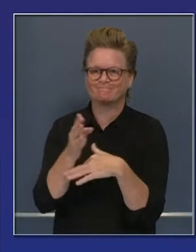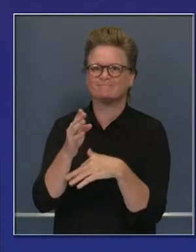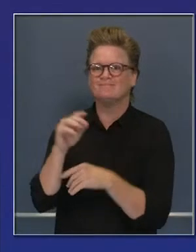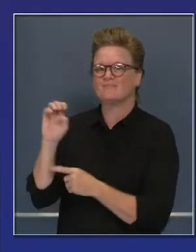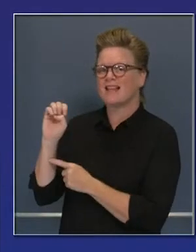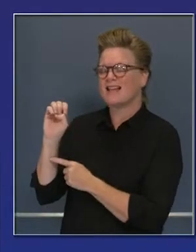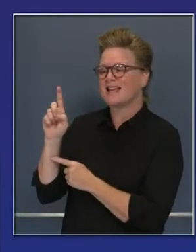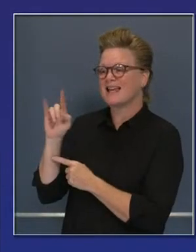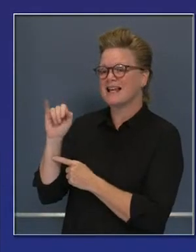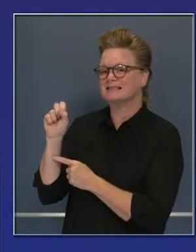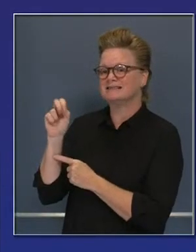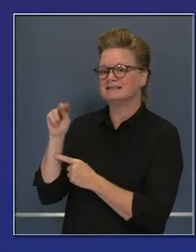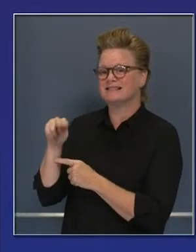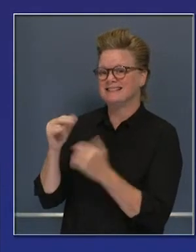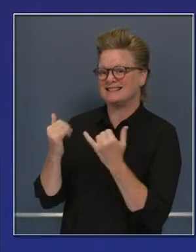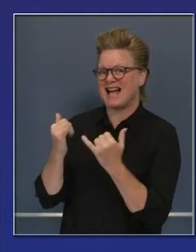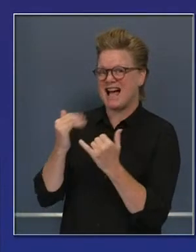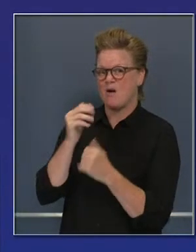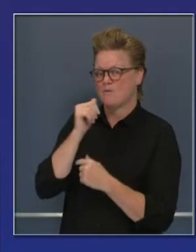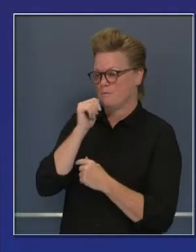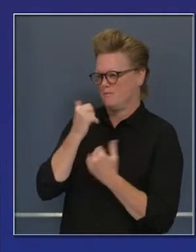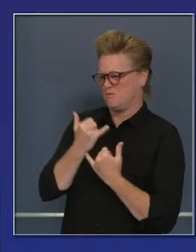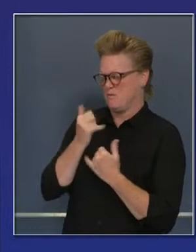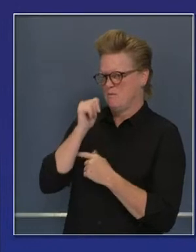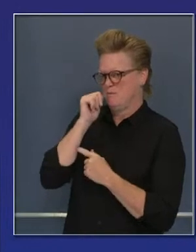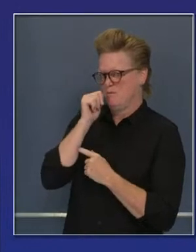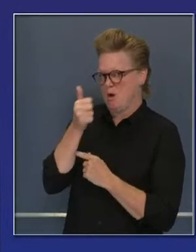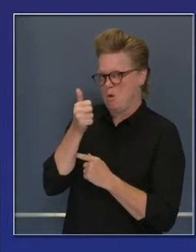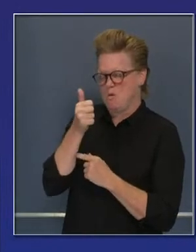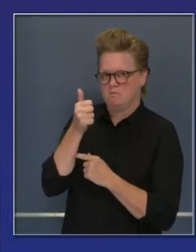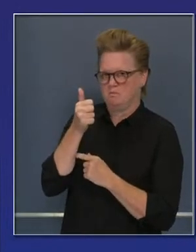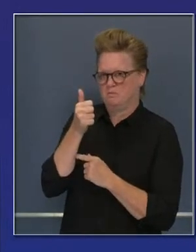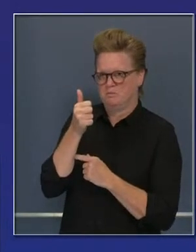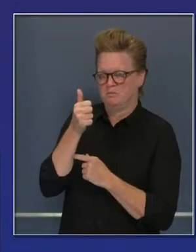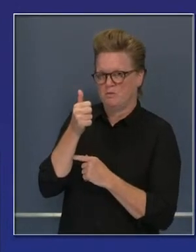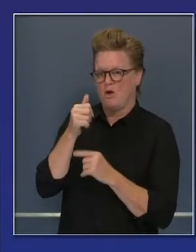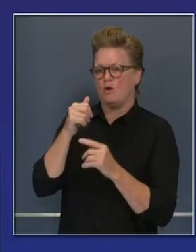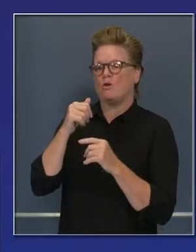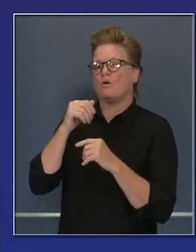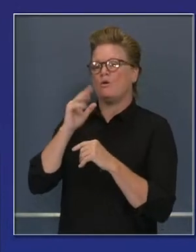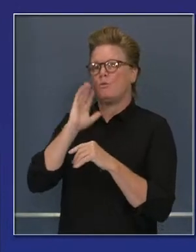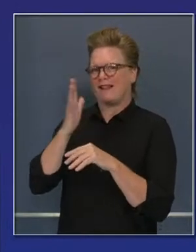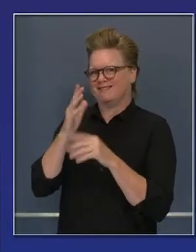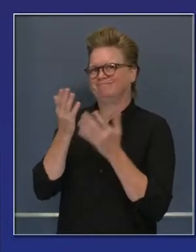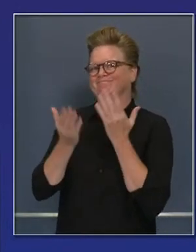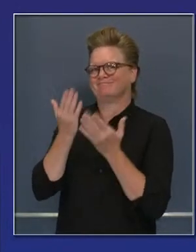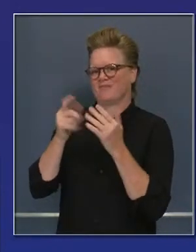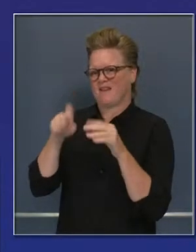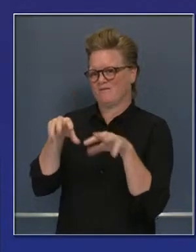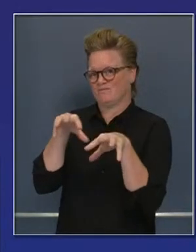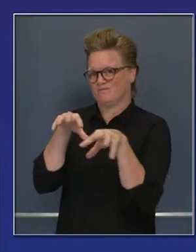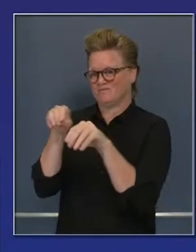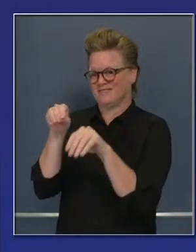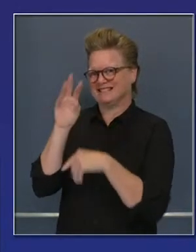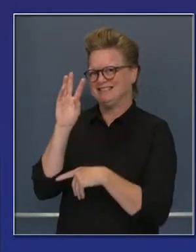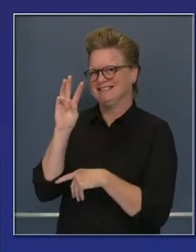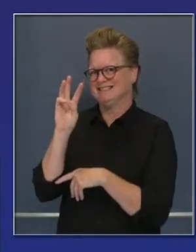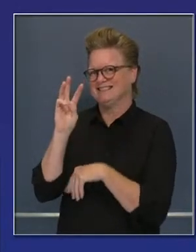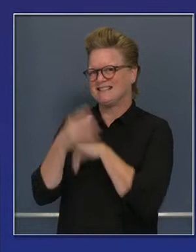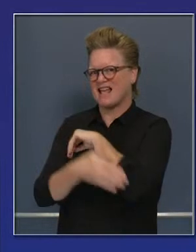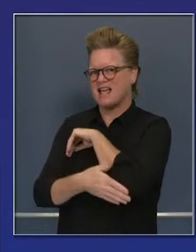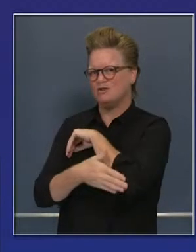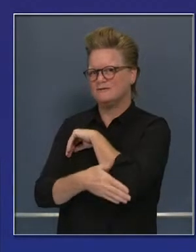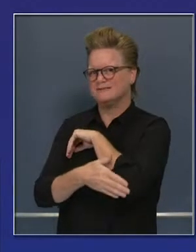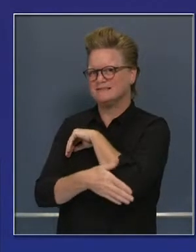today, likely tomorrow, but potentially as early as today, to impact customers in 6 counties. We have new